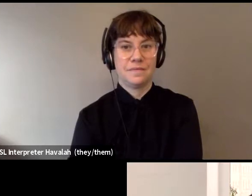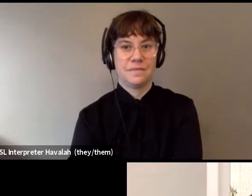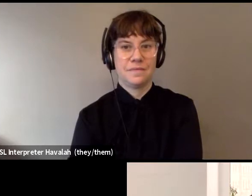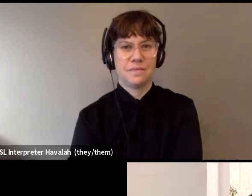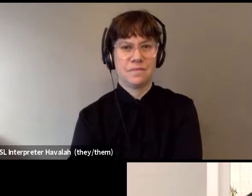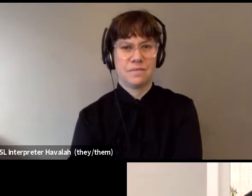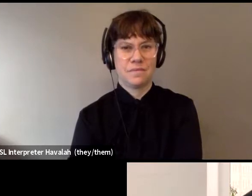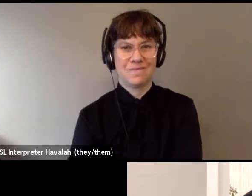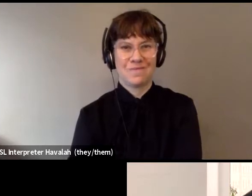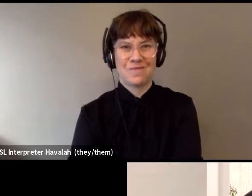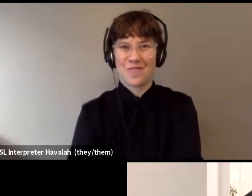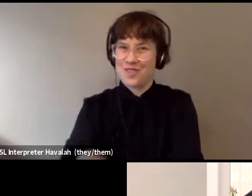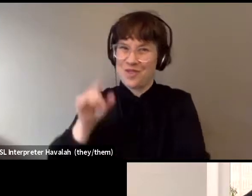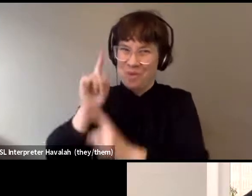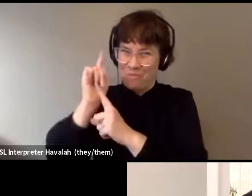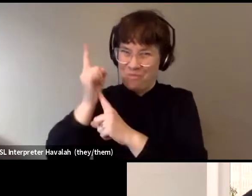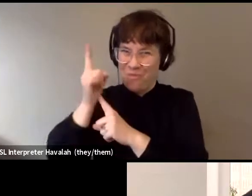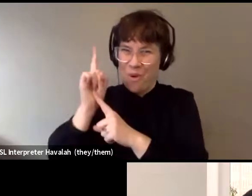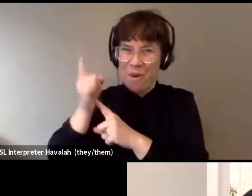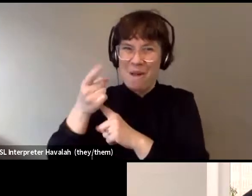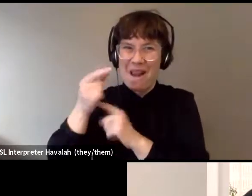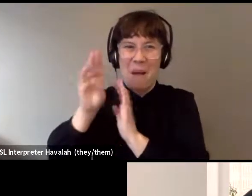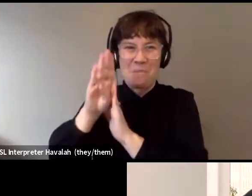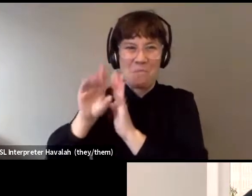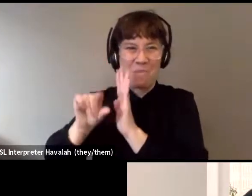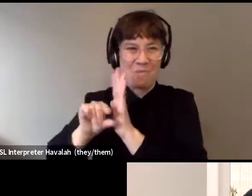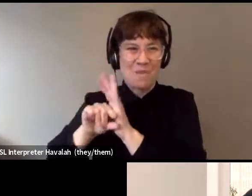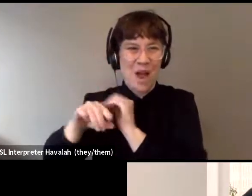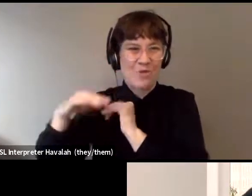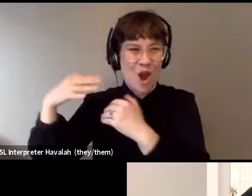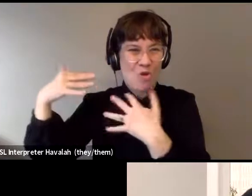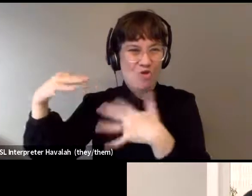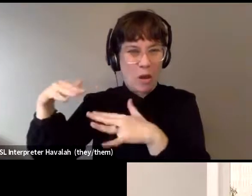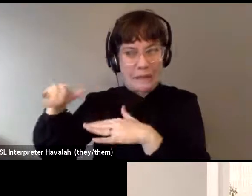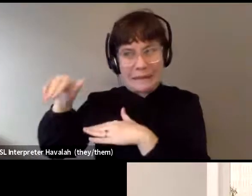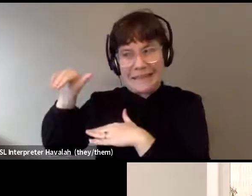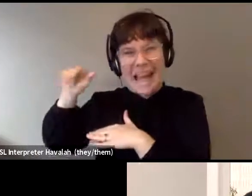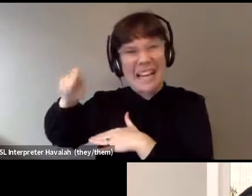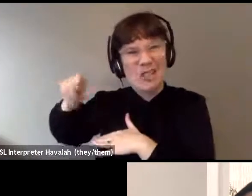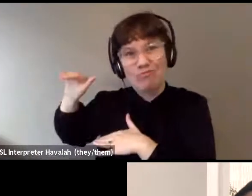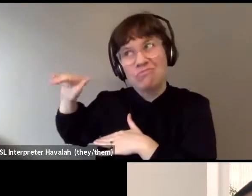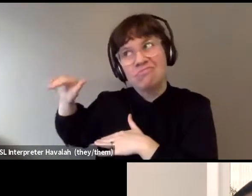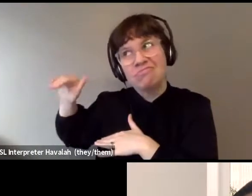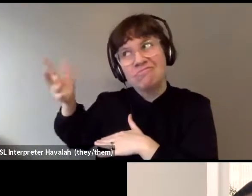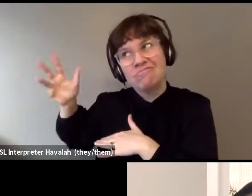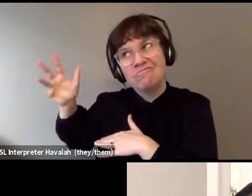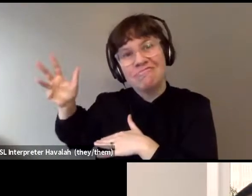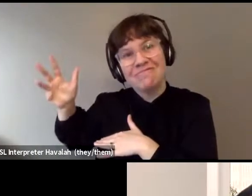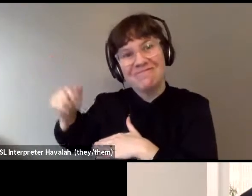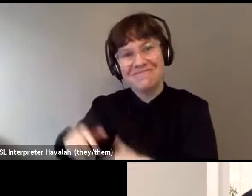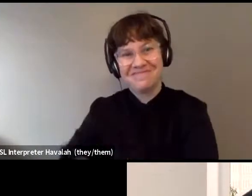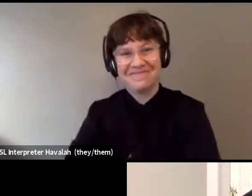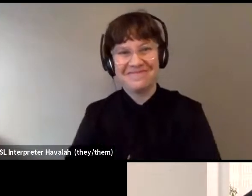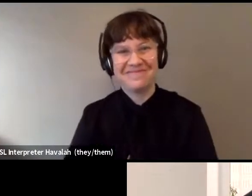Can you guys excuse me and give me 1 second? There's some background noise that I just need to, take care of.